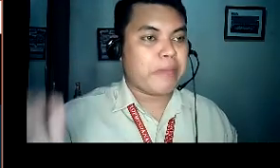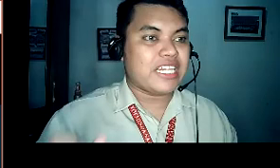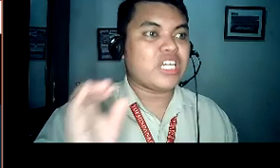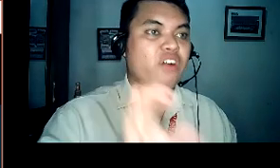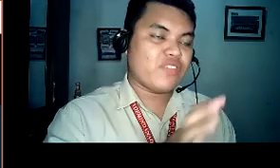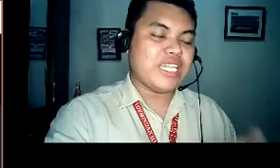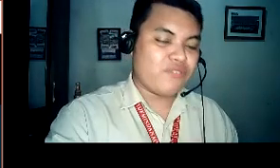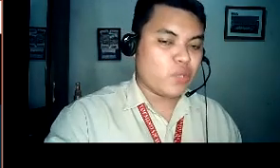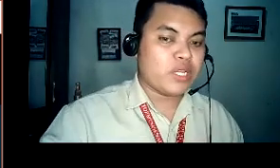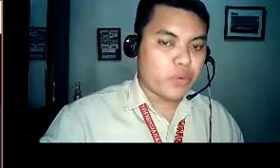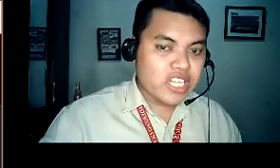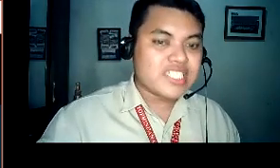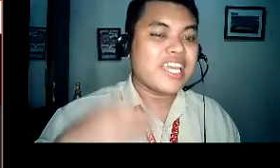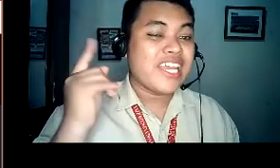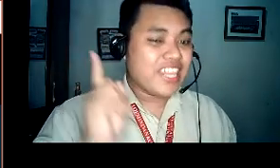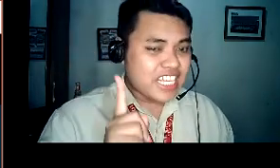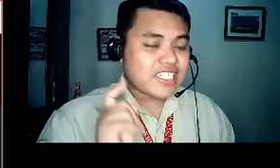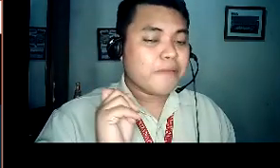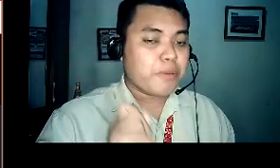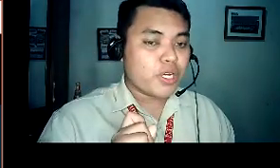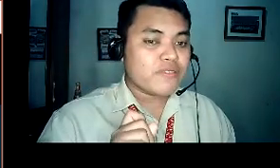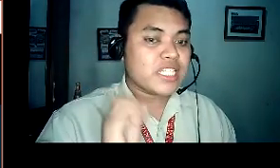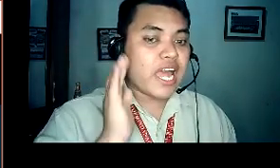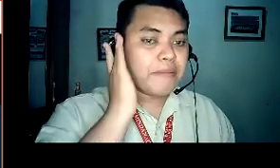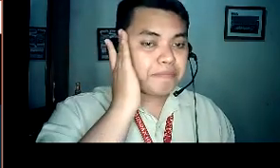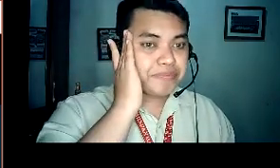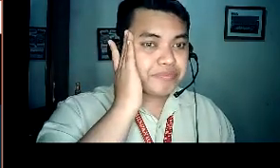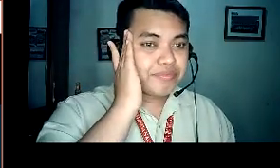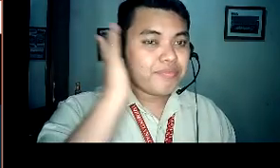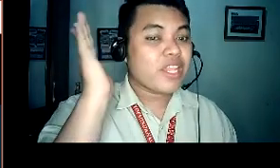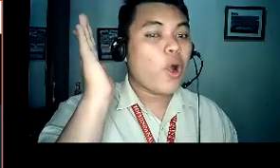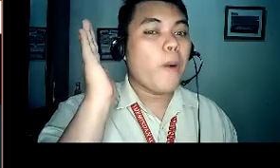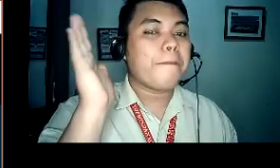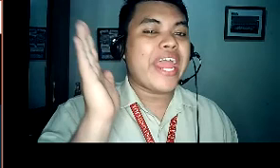between the spelling of the individual words. This improves the